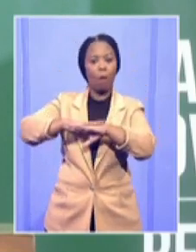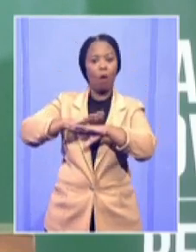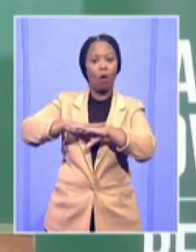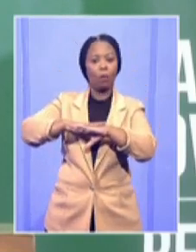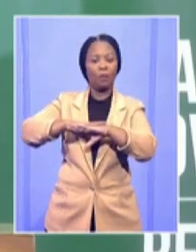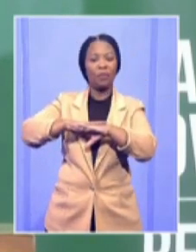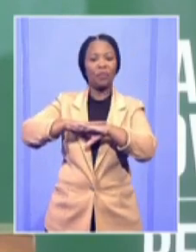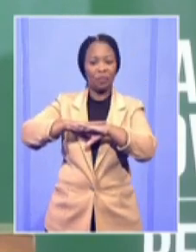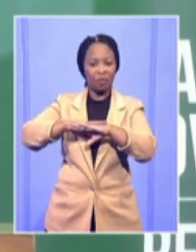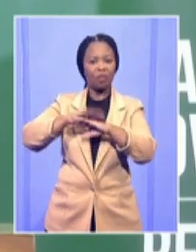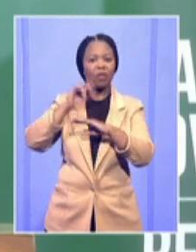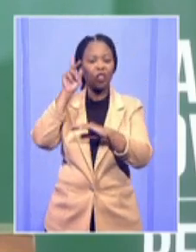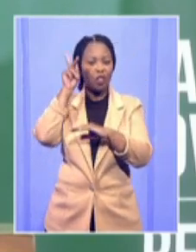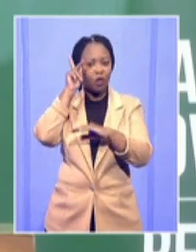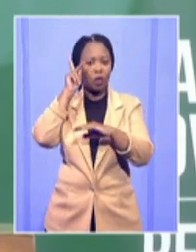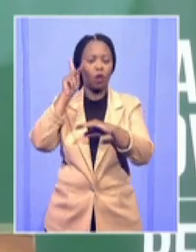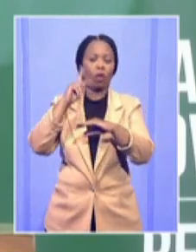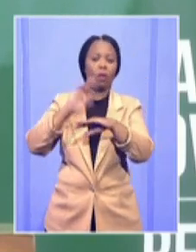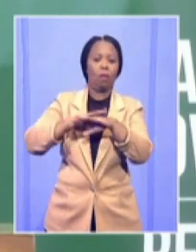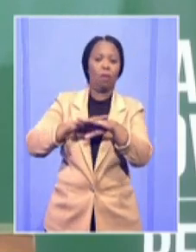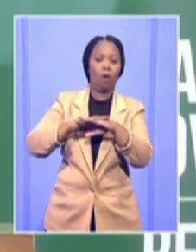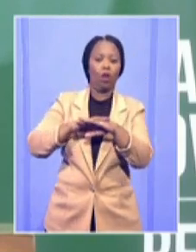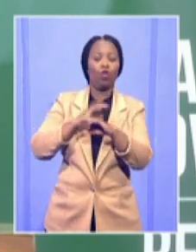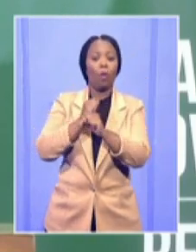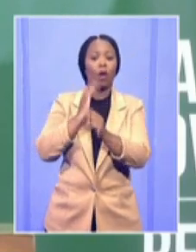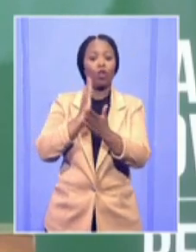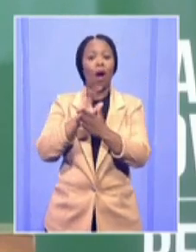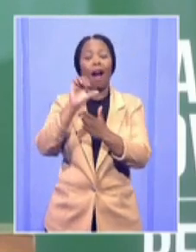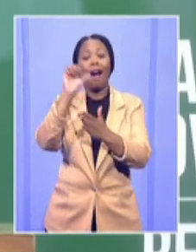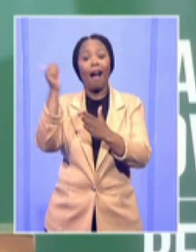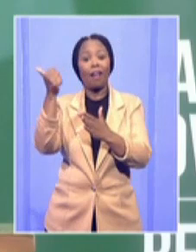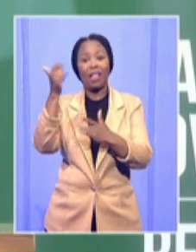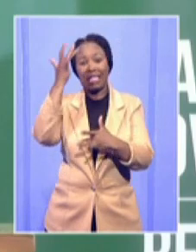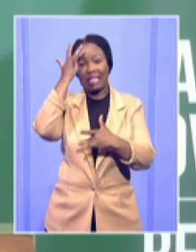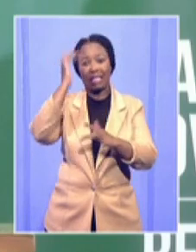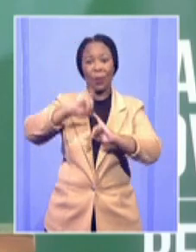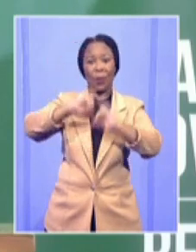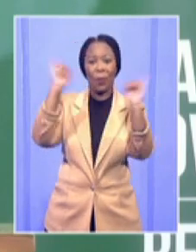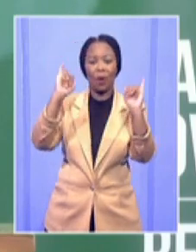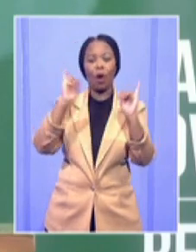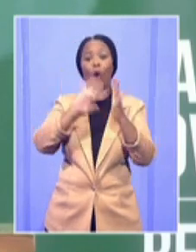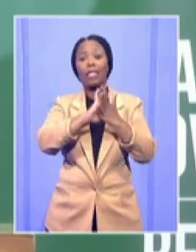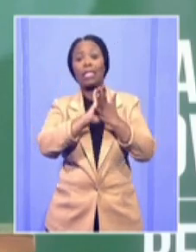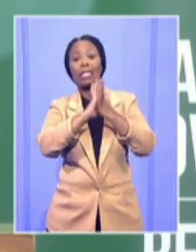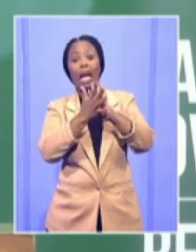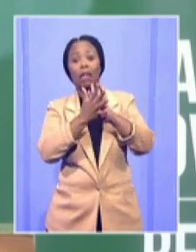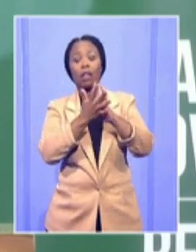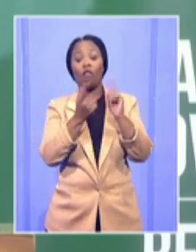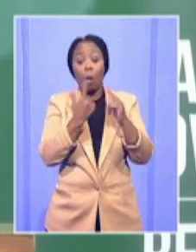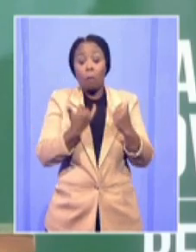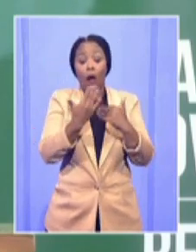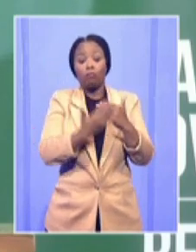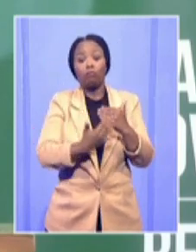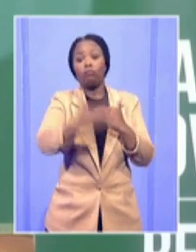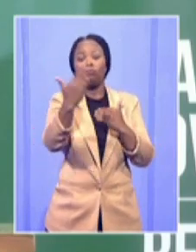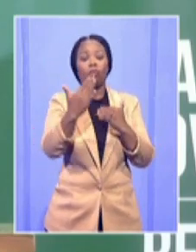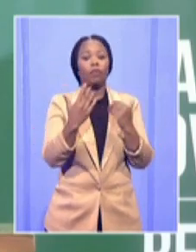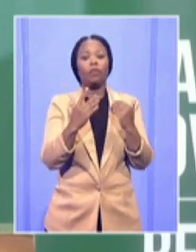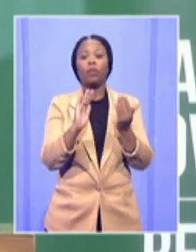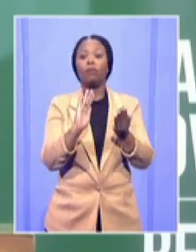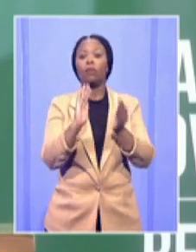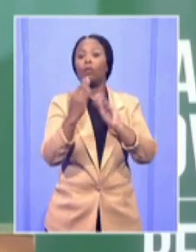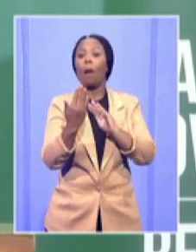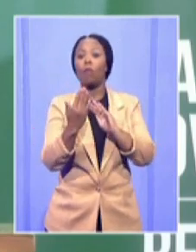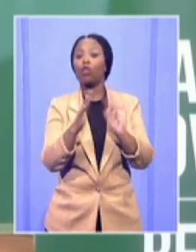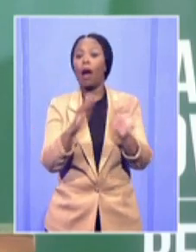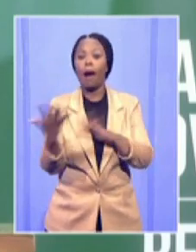state to deal with outbreaks and other forms of disaster going forward. This is in line